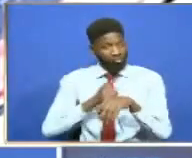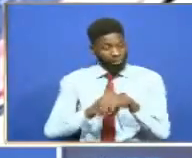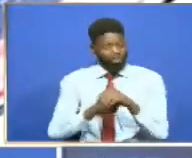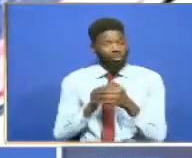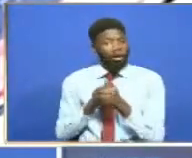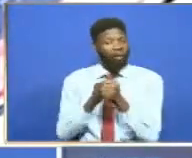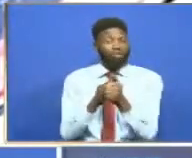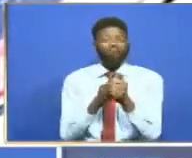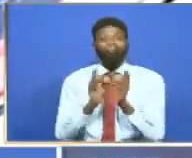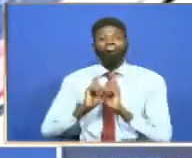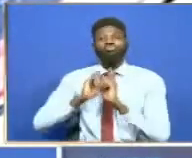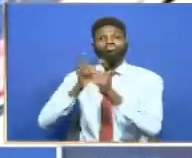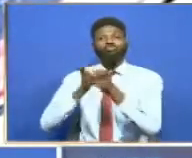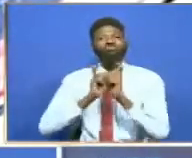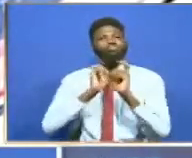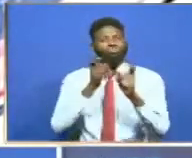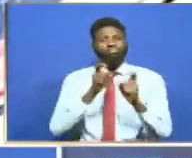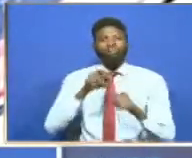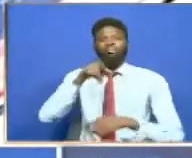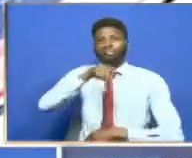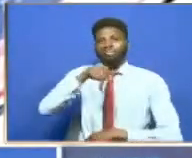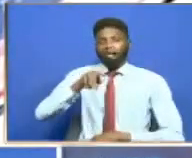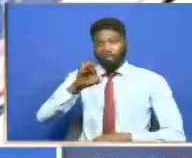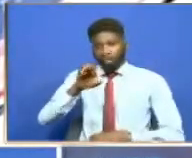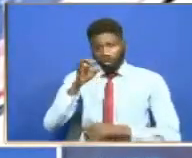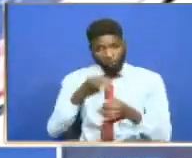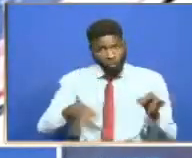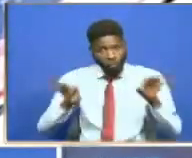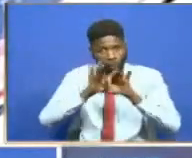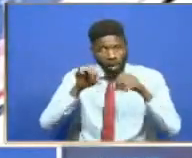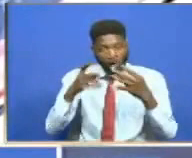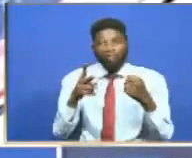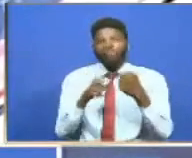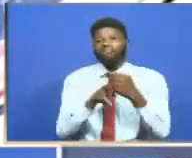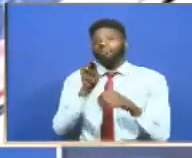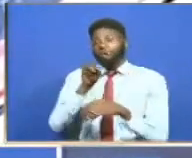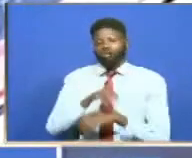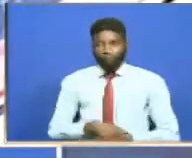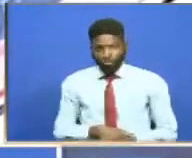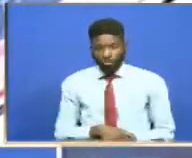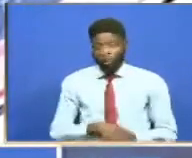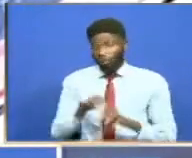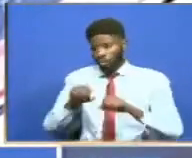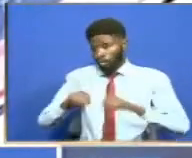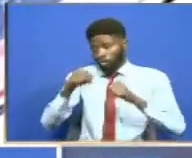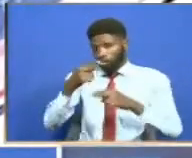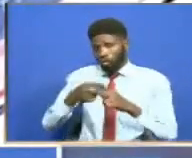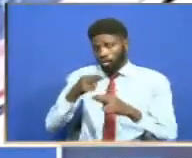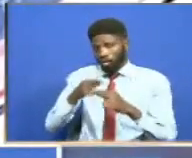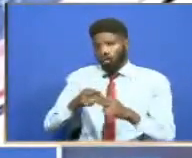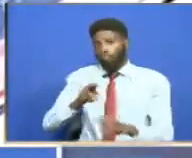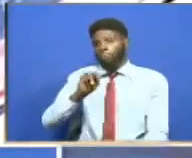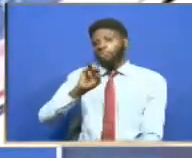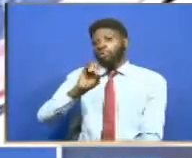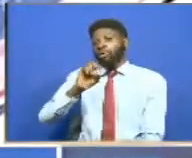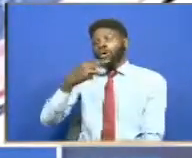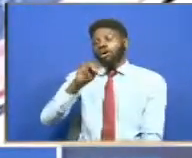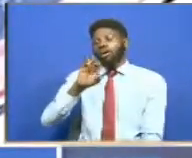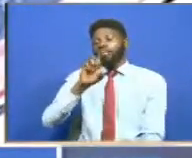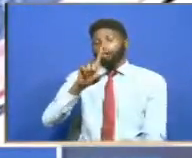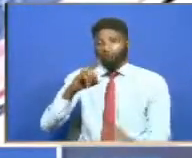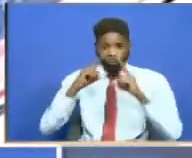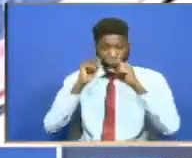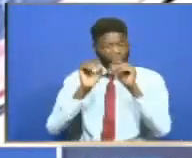personal protective equipment worth 7 million shillings, the Society's Secretary General, Dr. Asha Mohammed, noted that there is need for